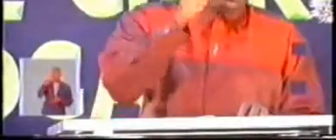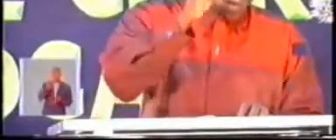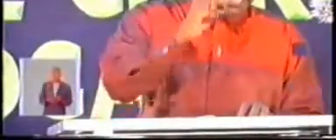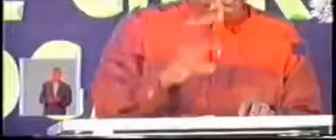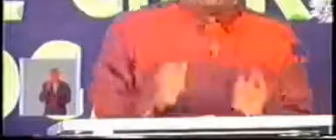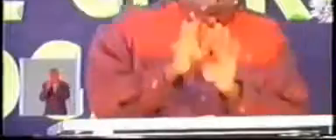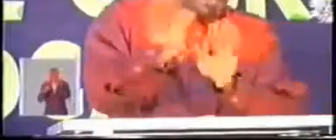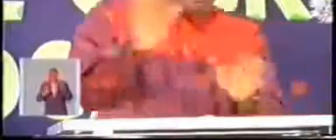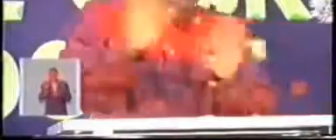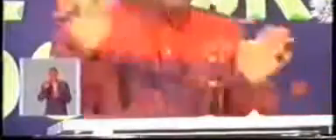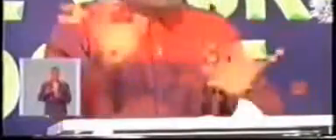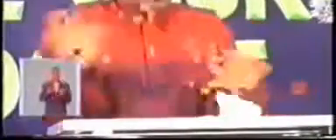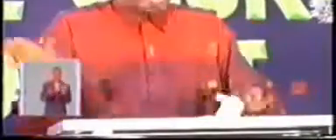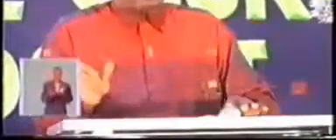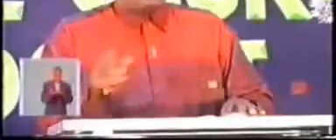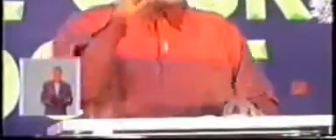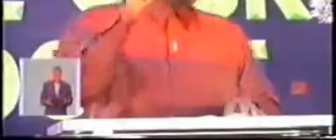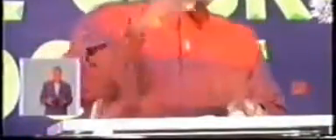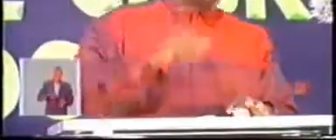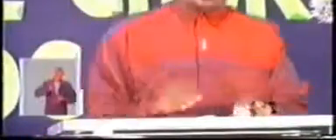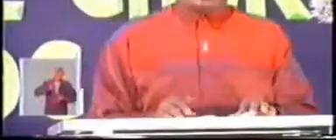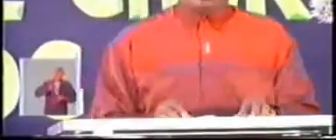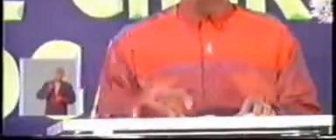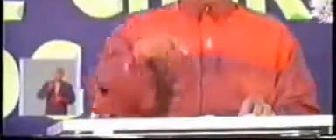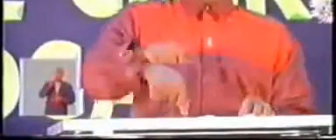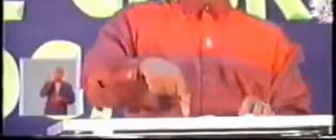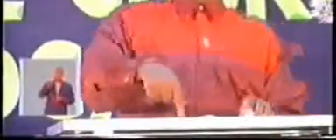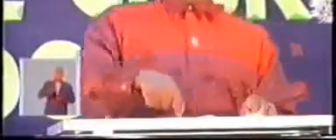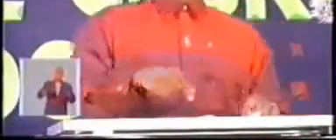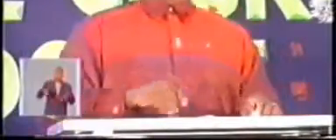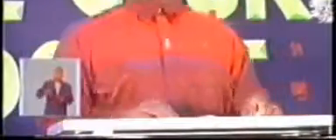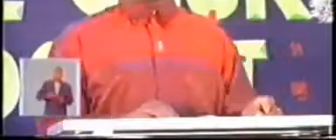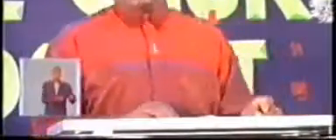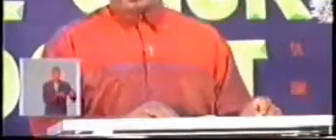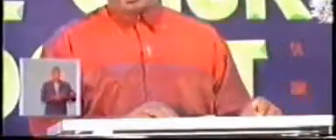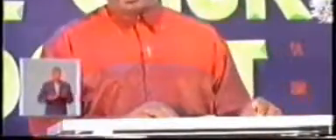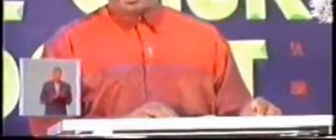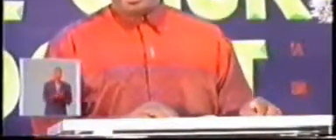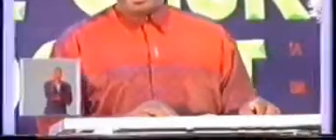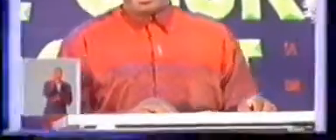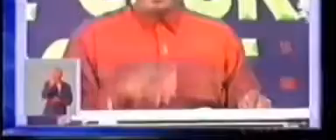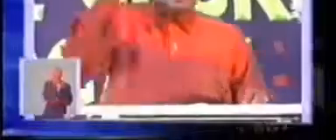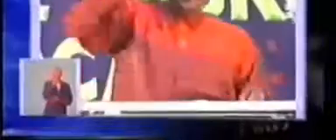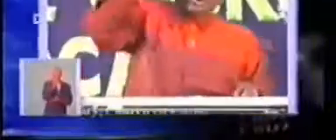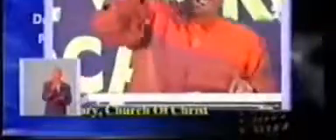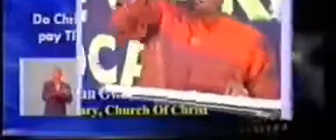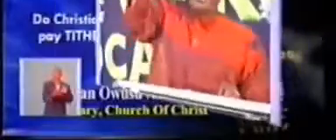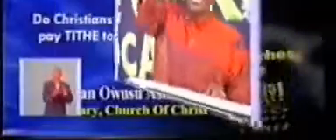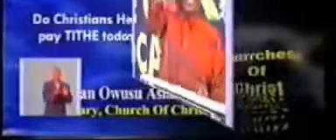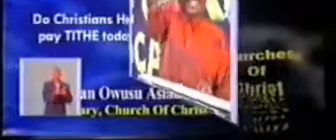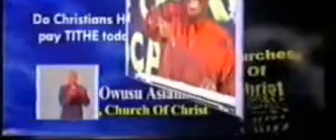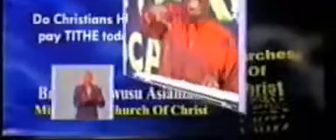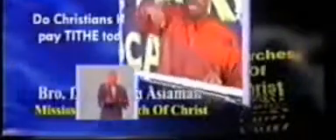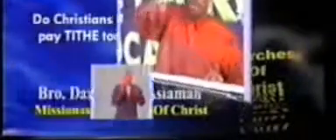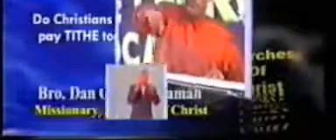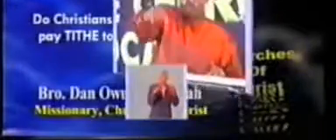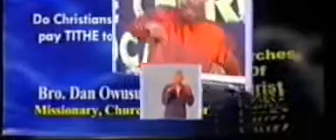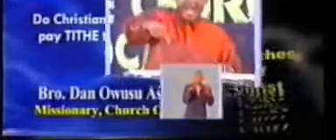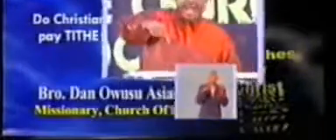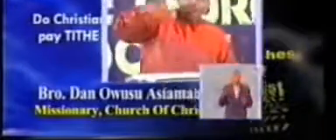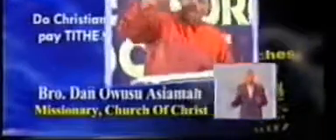Never need just say, Minam Kwanfu Probiaso, a church or Sadimo, Naminam Bible, so Namicha or Sadimo. Never be brought home what you see and